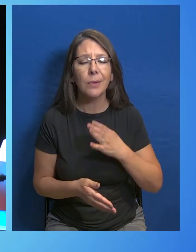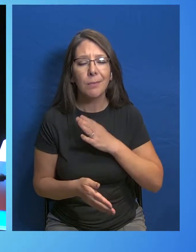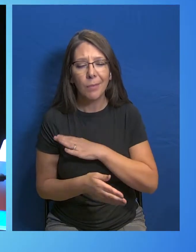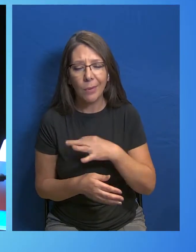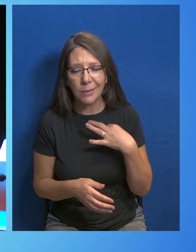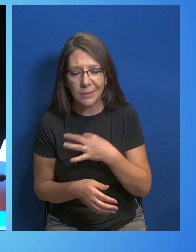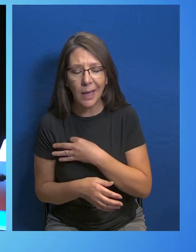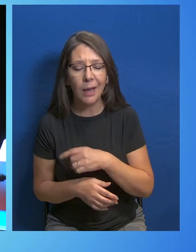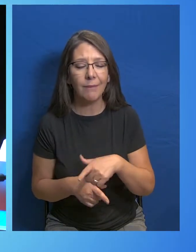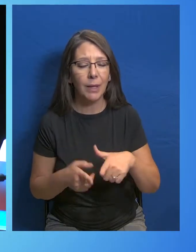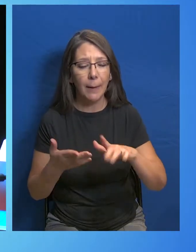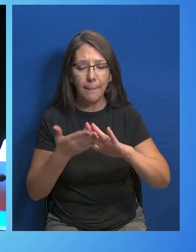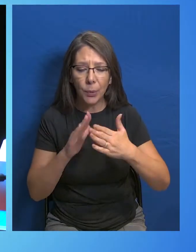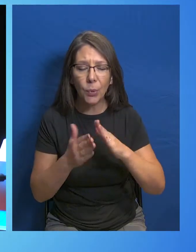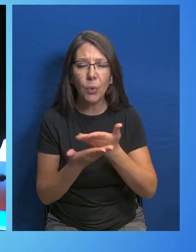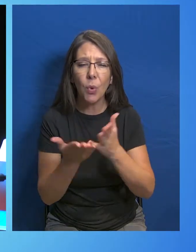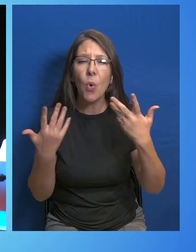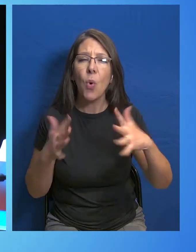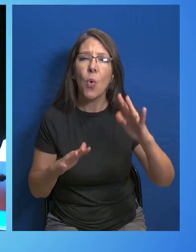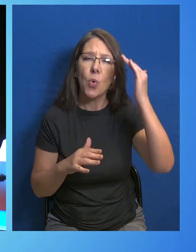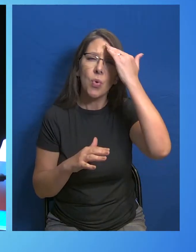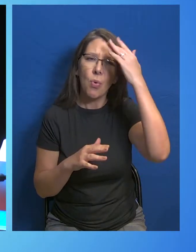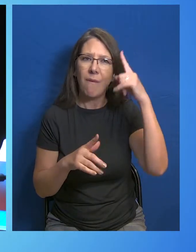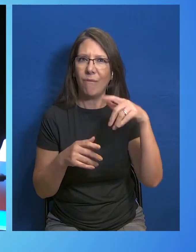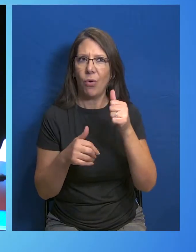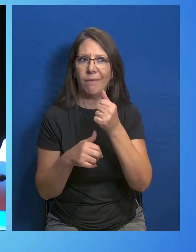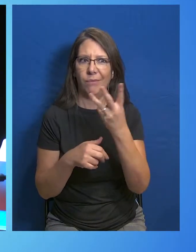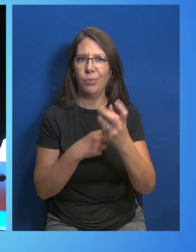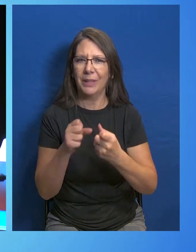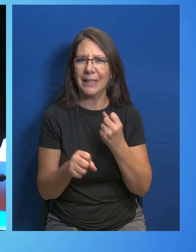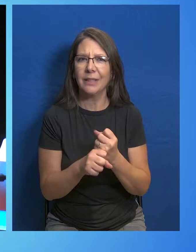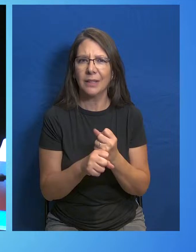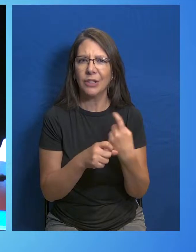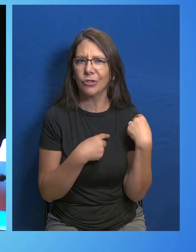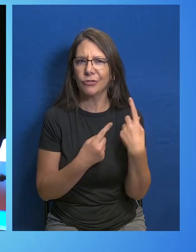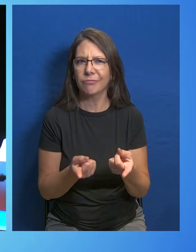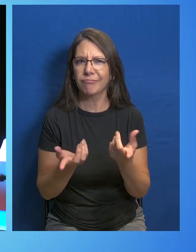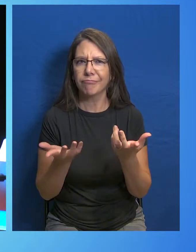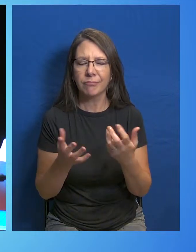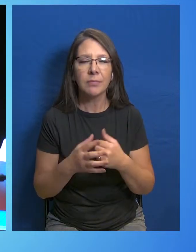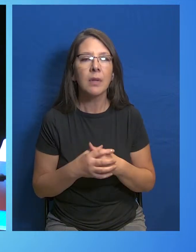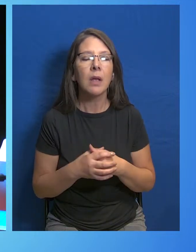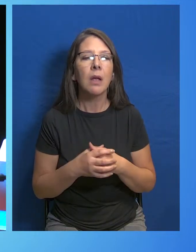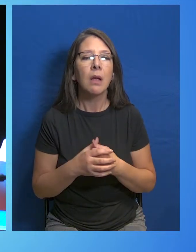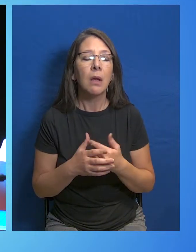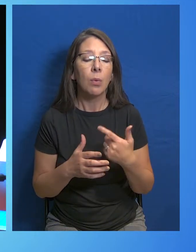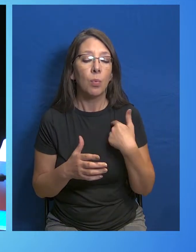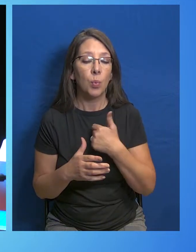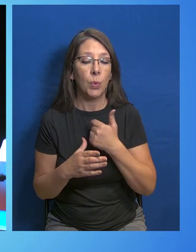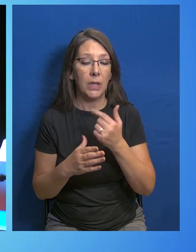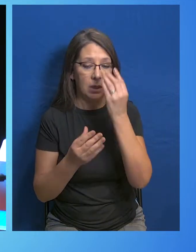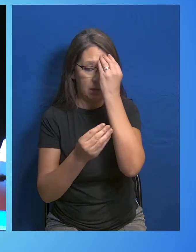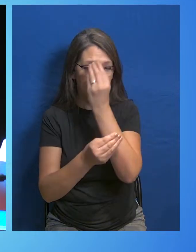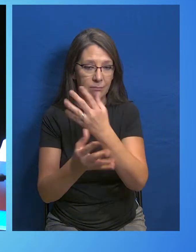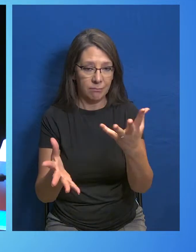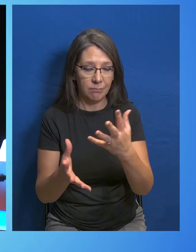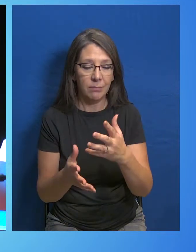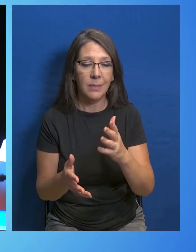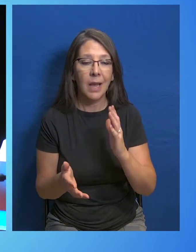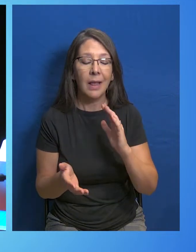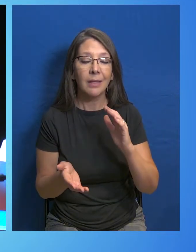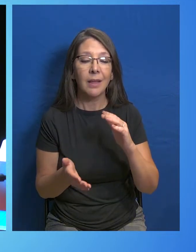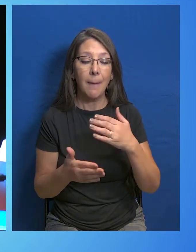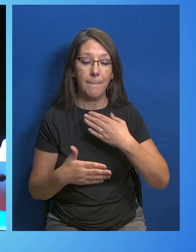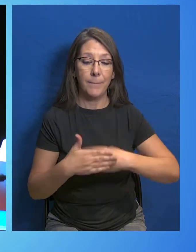community have been informed about these challenges for several years. This has included sharing information on the declining birth